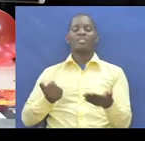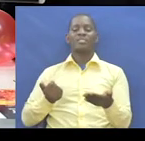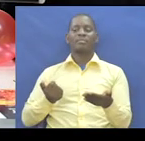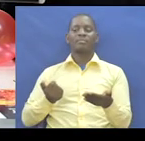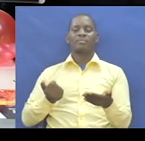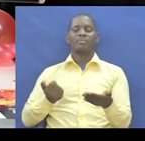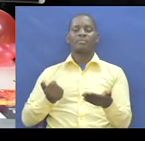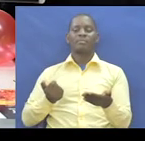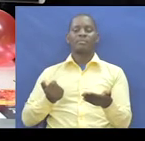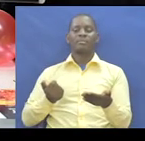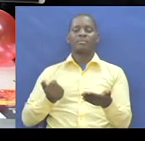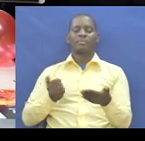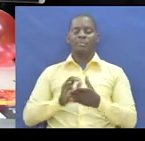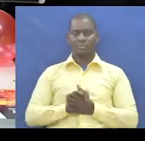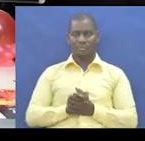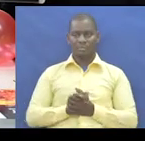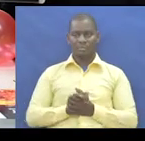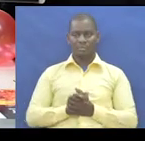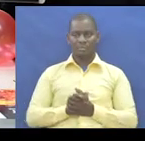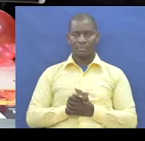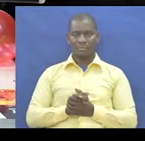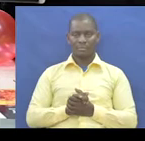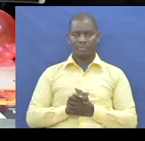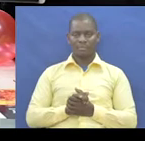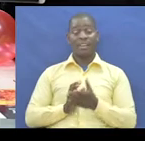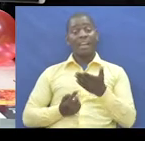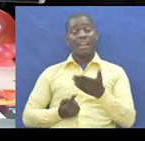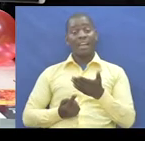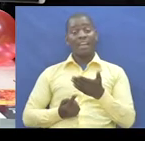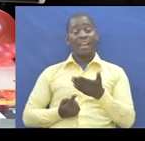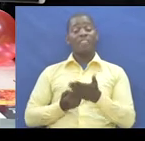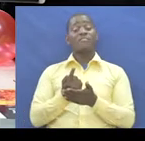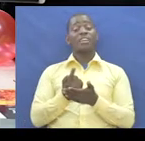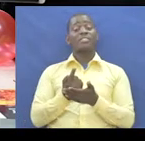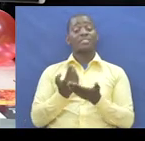the effects that a force can cause. Effects